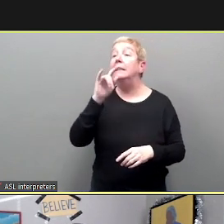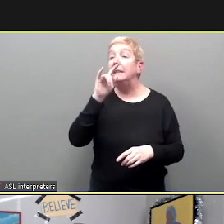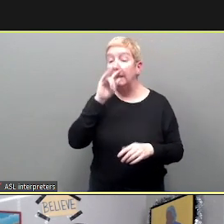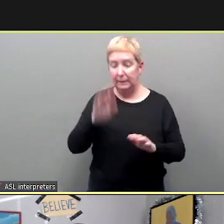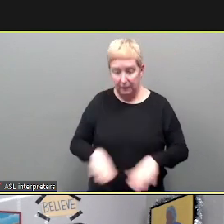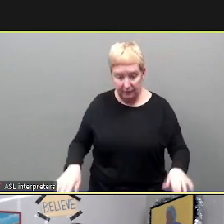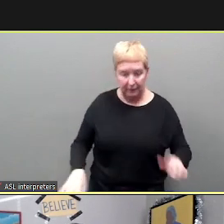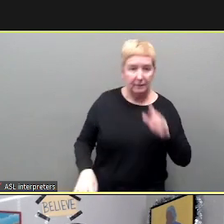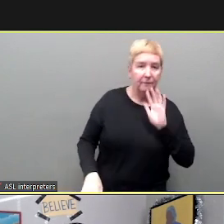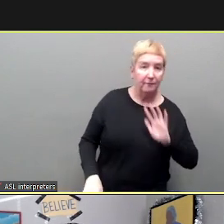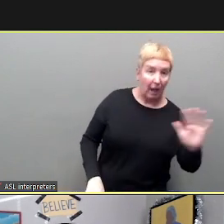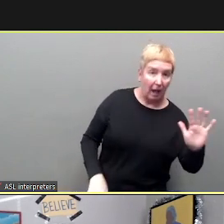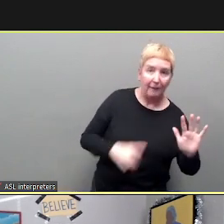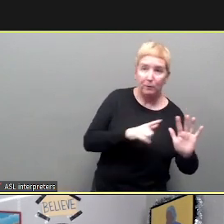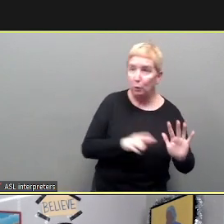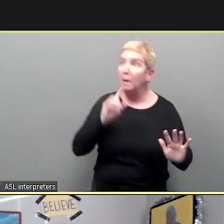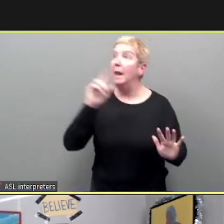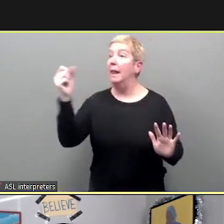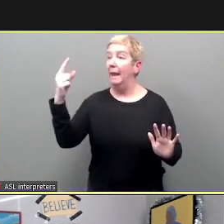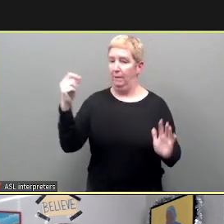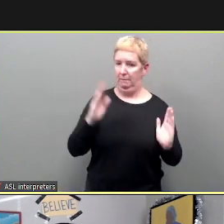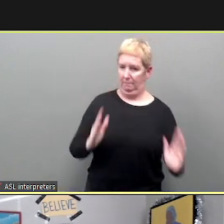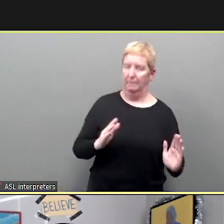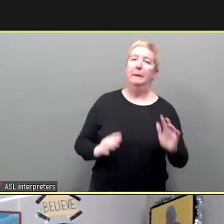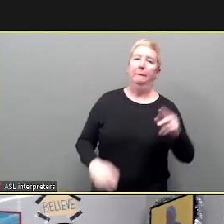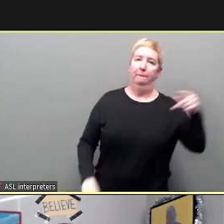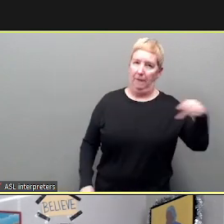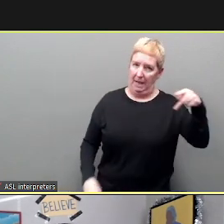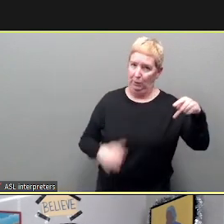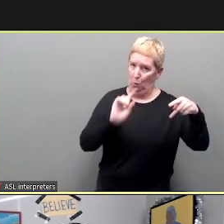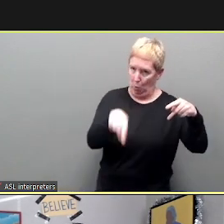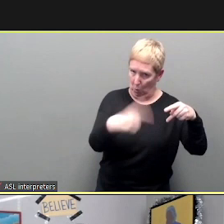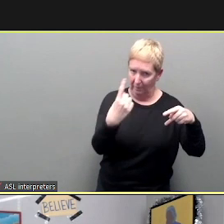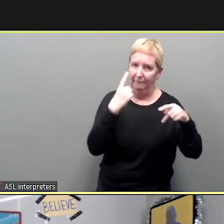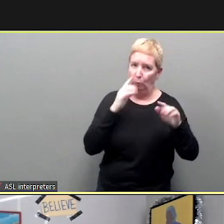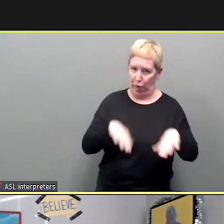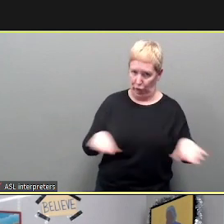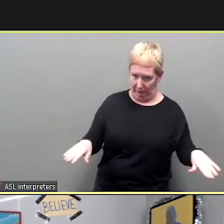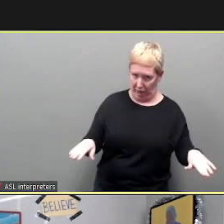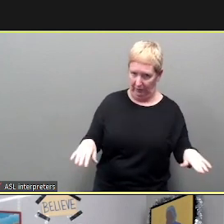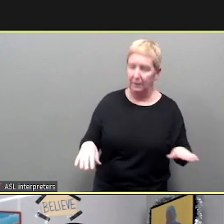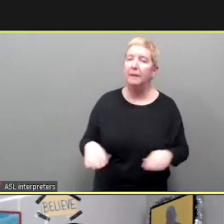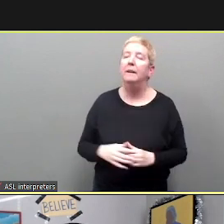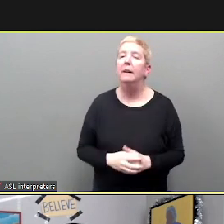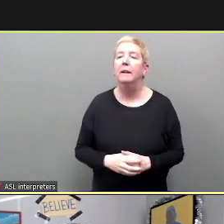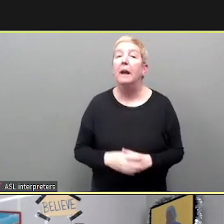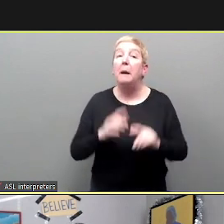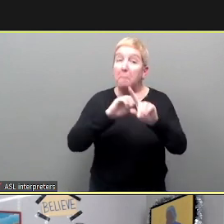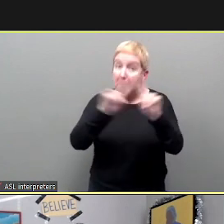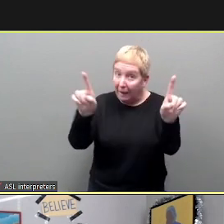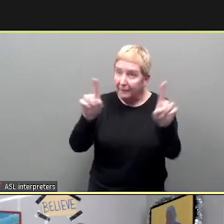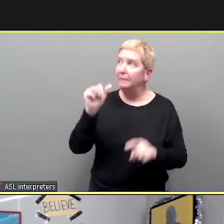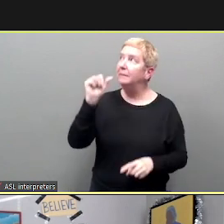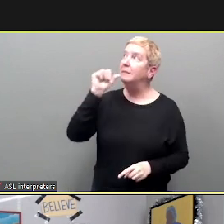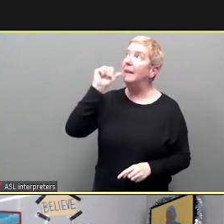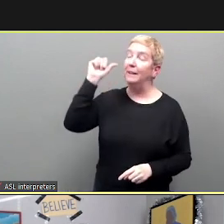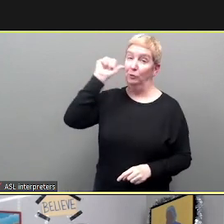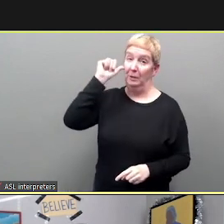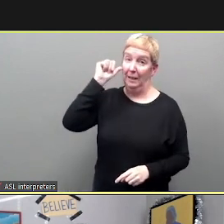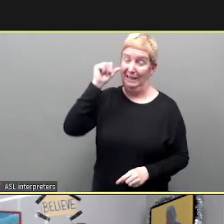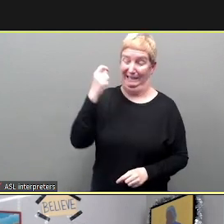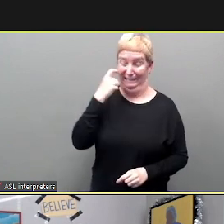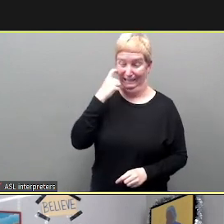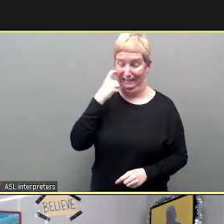guys can receive only the Pfizer primary vaccine right now. However, yesterday with